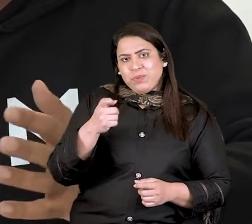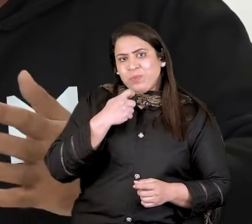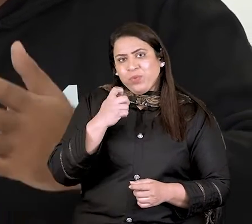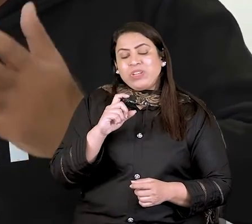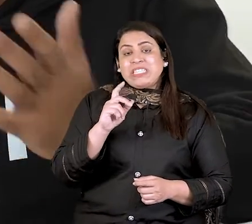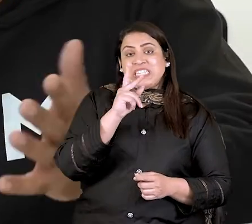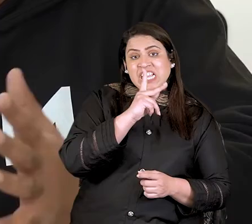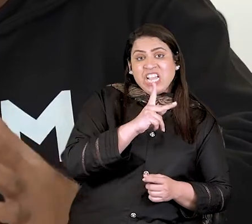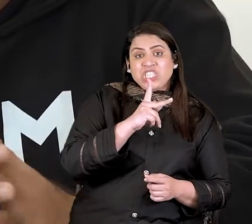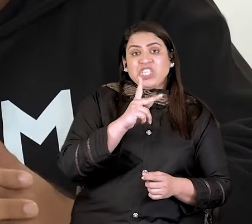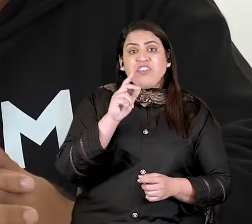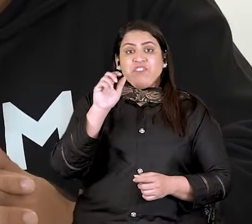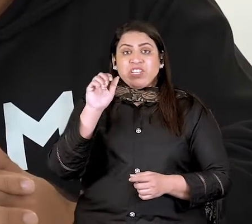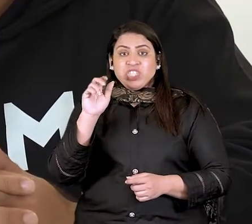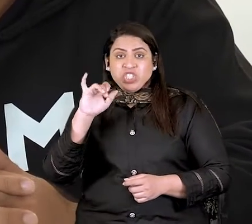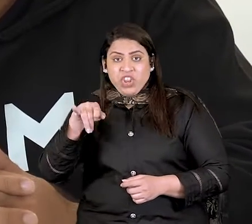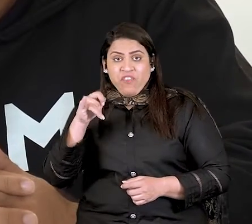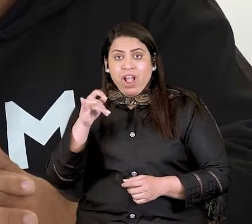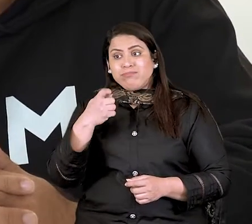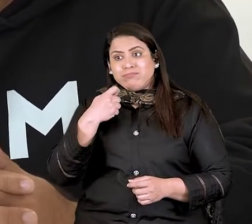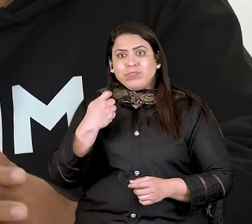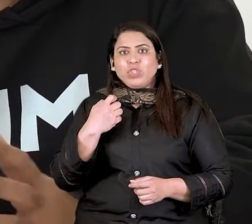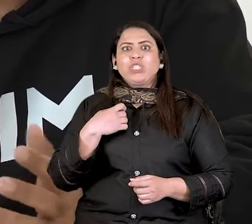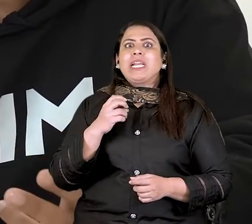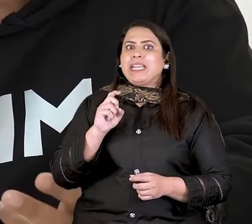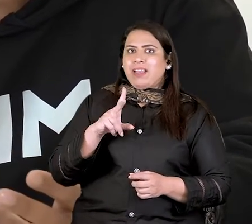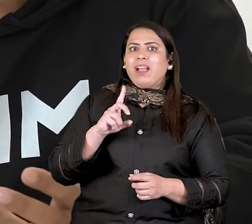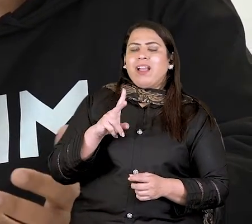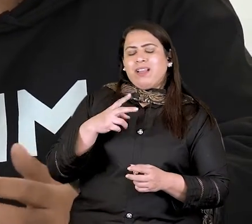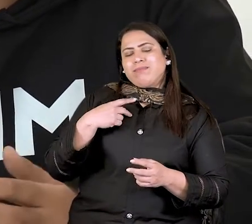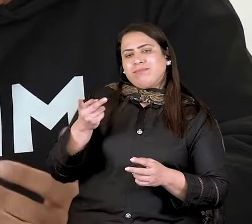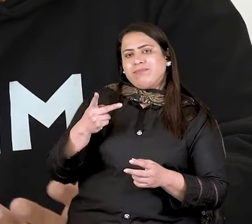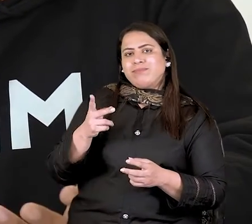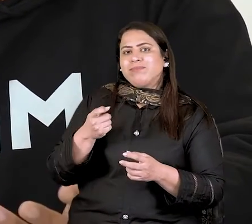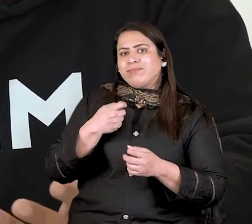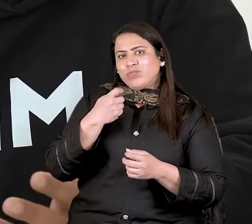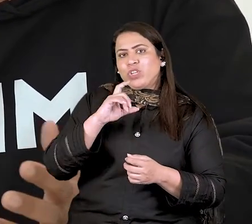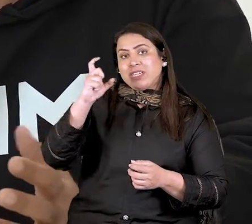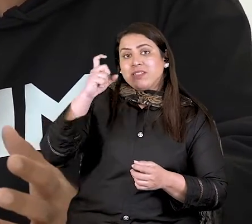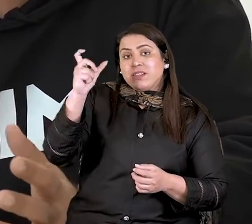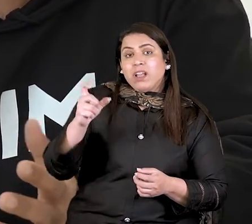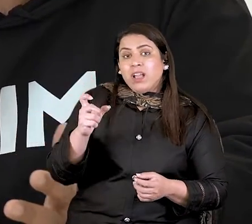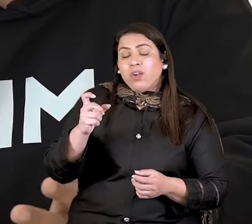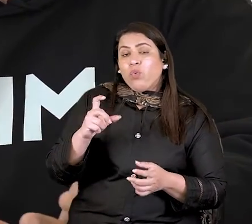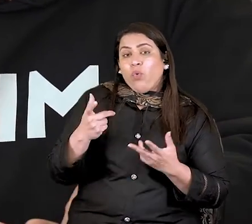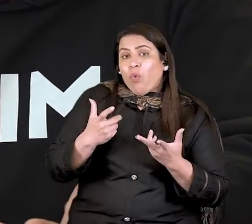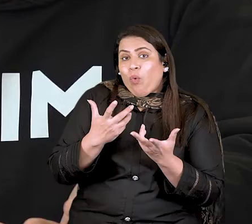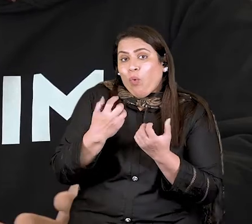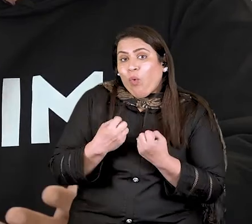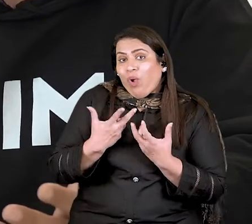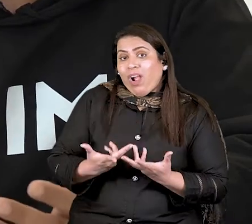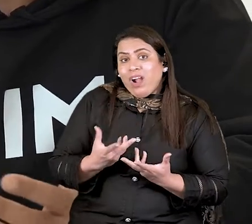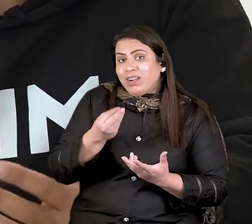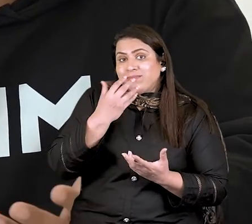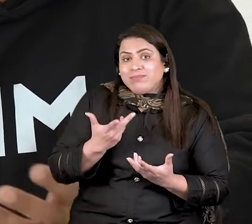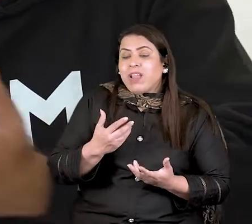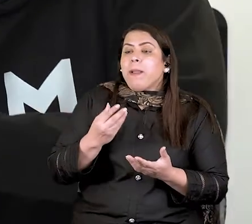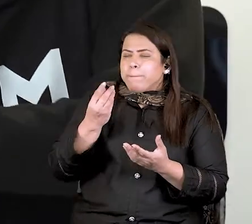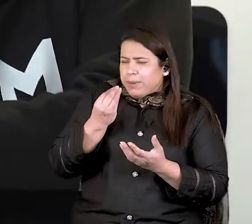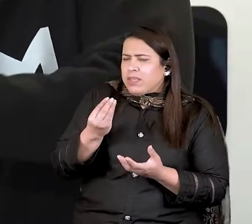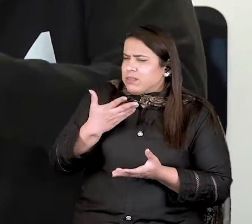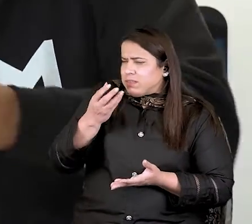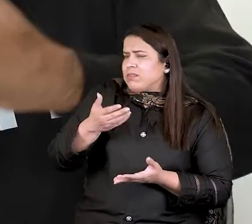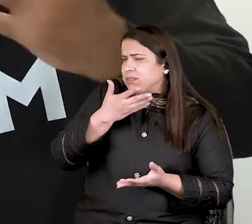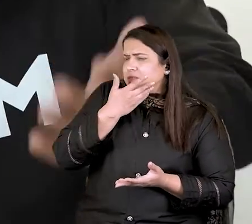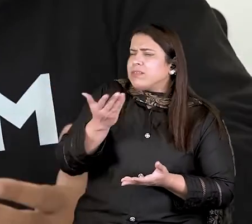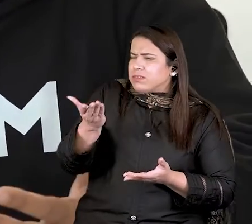customers, build your own burger. That's always fun. We have you know, that. and you know, build your own you know what? burger. You know, sometimes when we're working